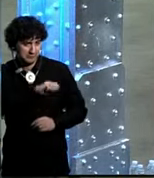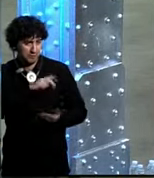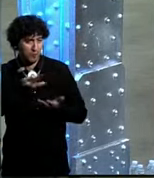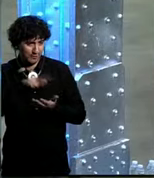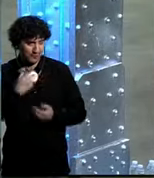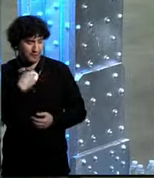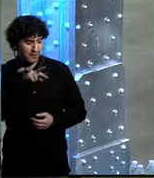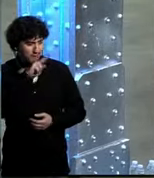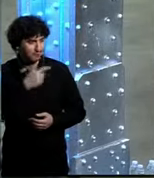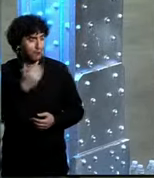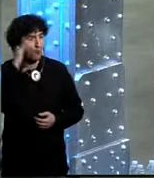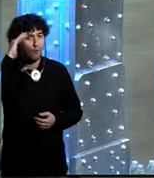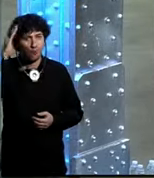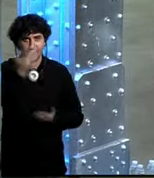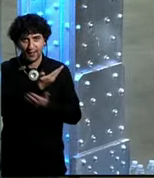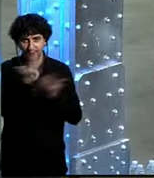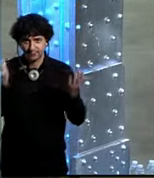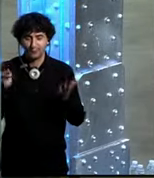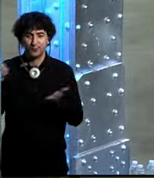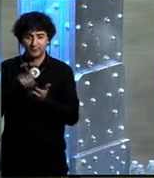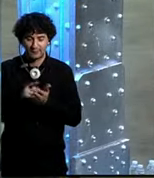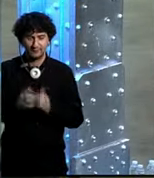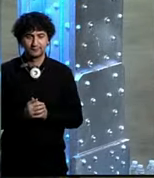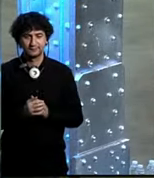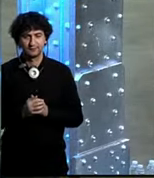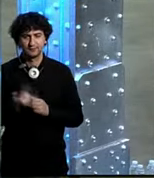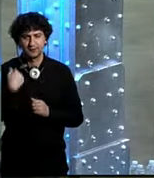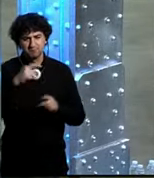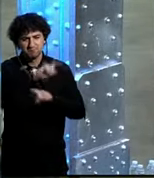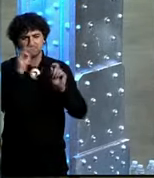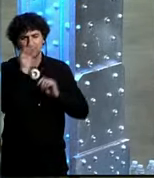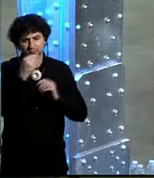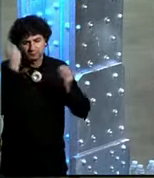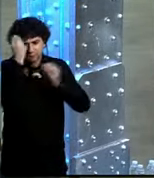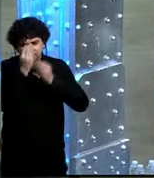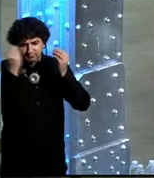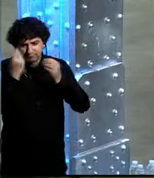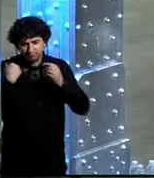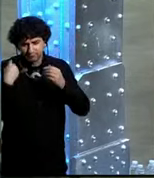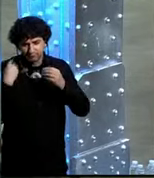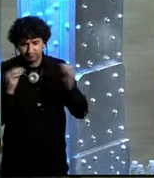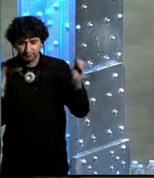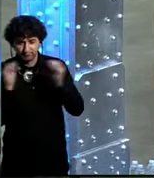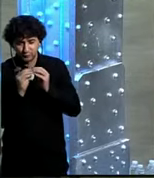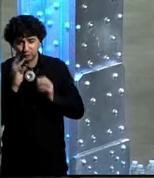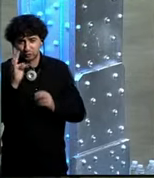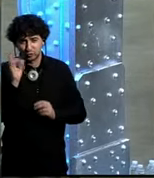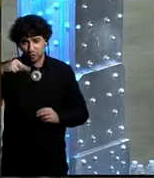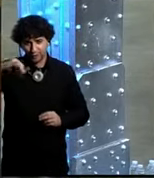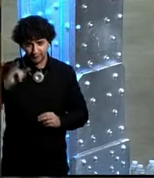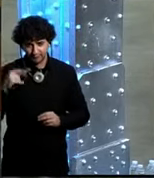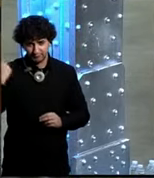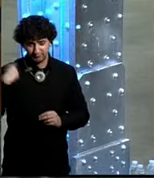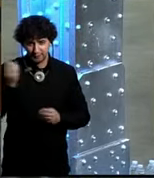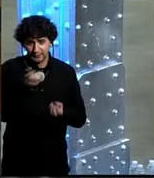then. Okay. Well, hello everybody again. The truth is that my question is really a thought that stems from what